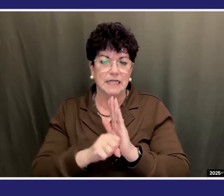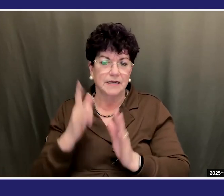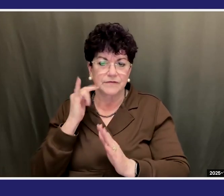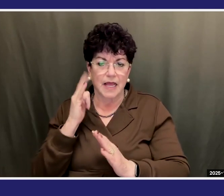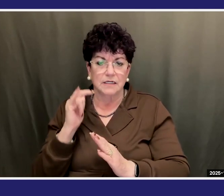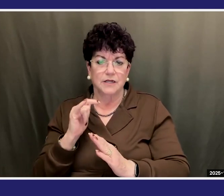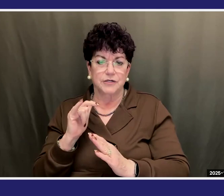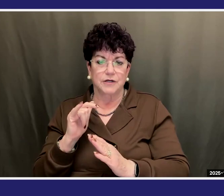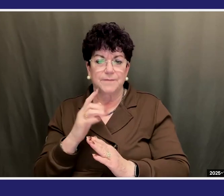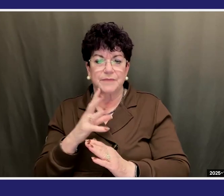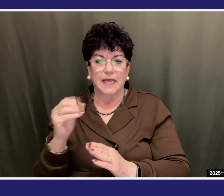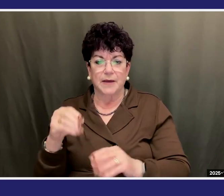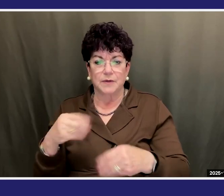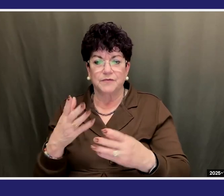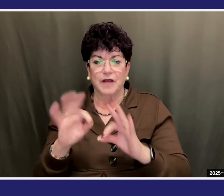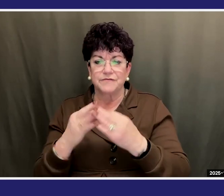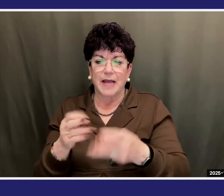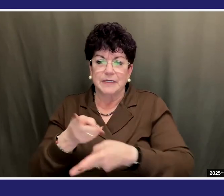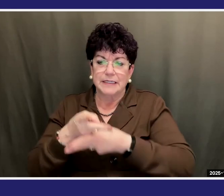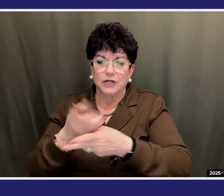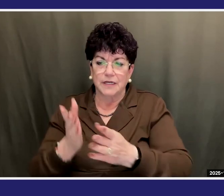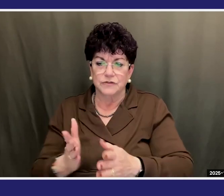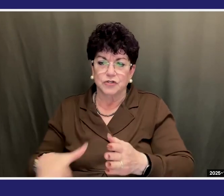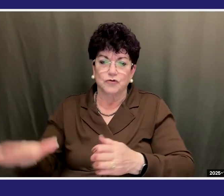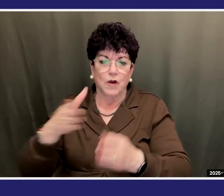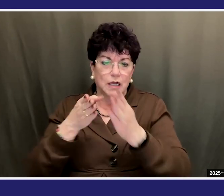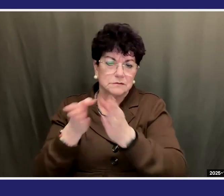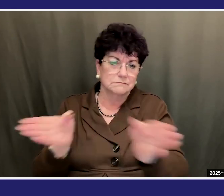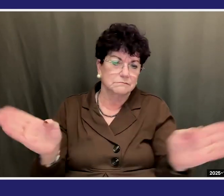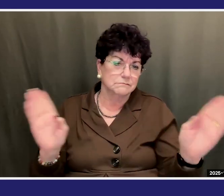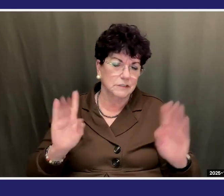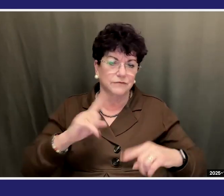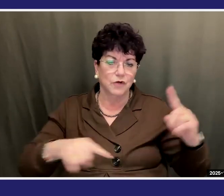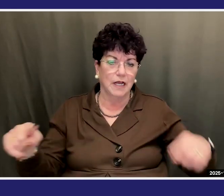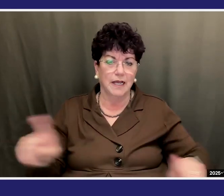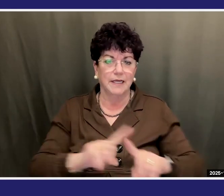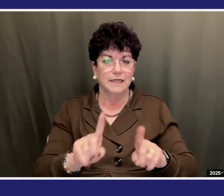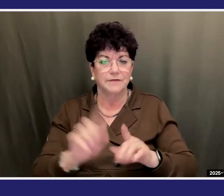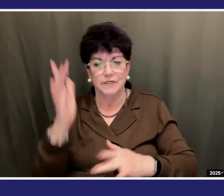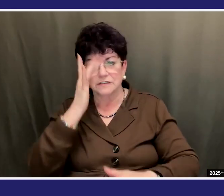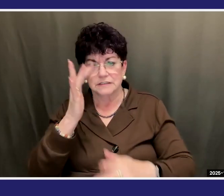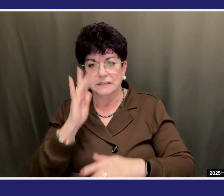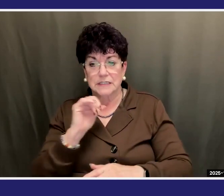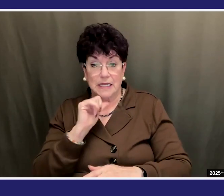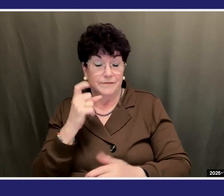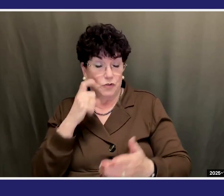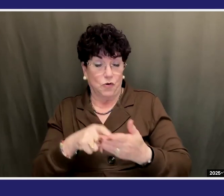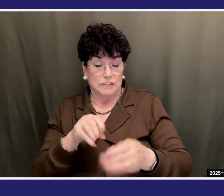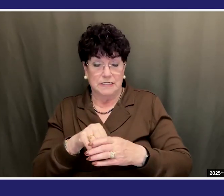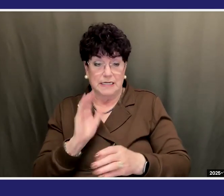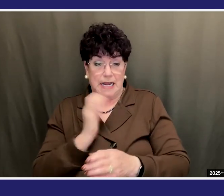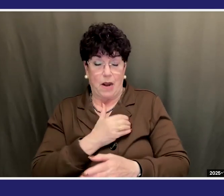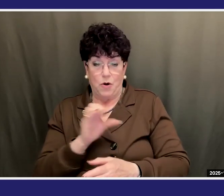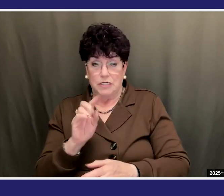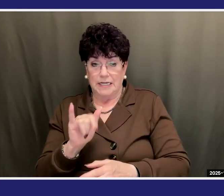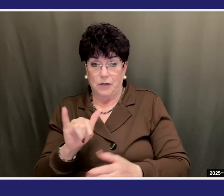they're providing care for. And one of the things that I have not seen, and it's not happening in our county here in San